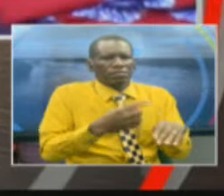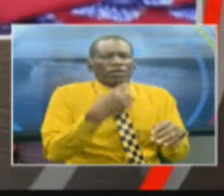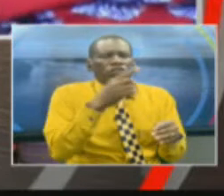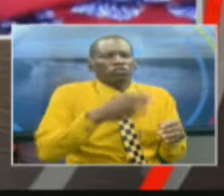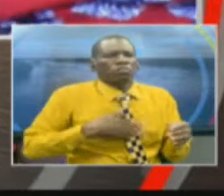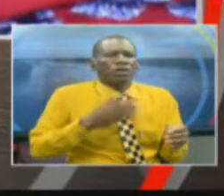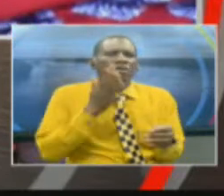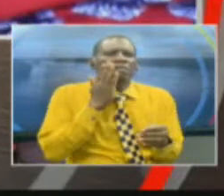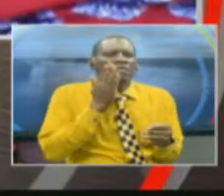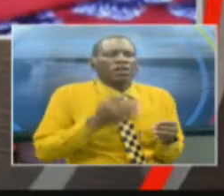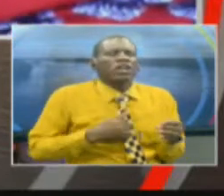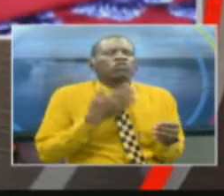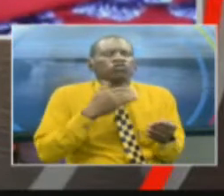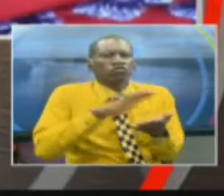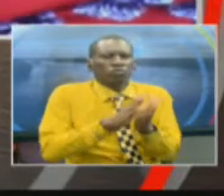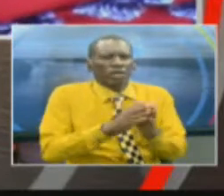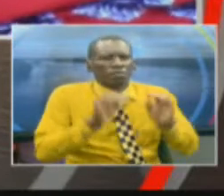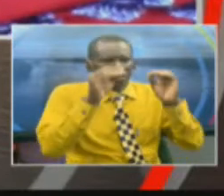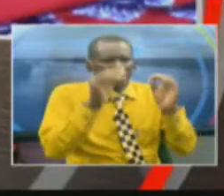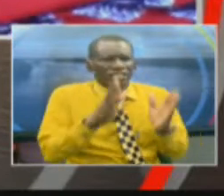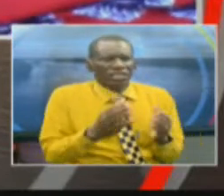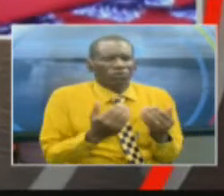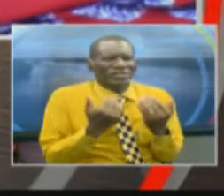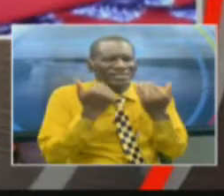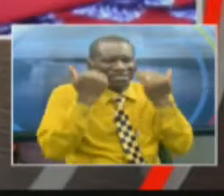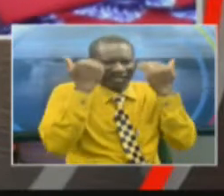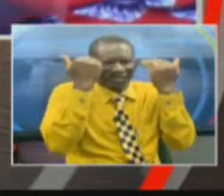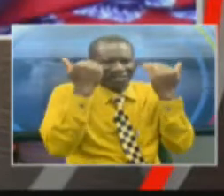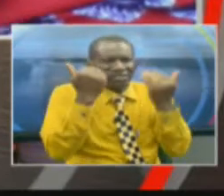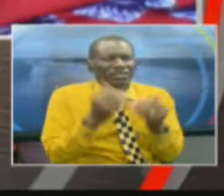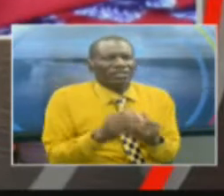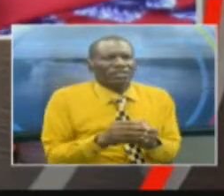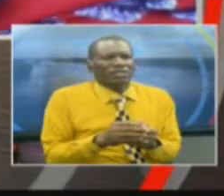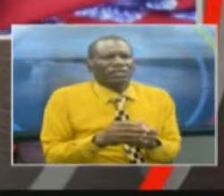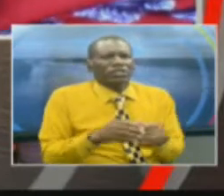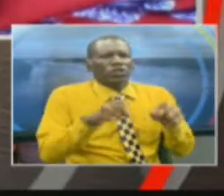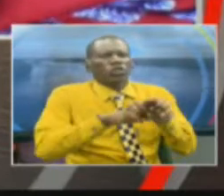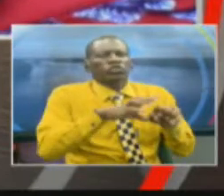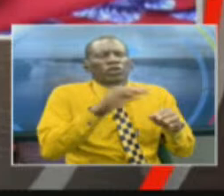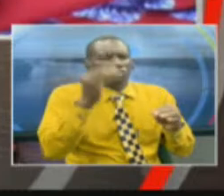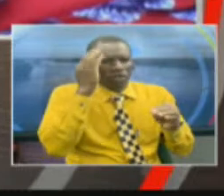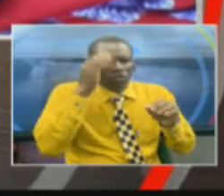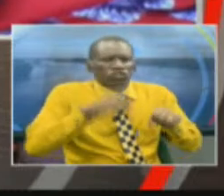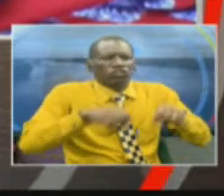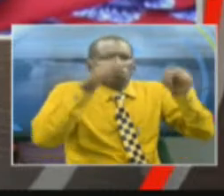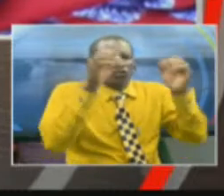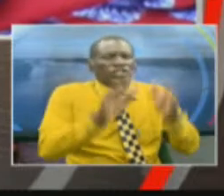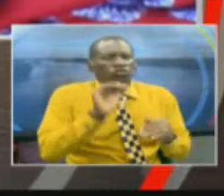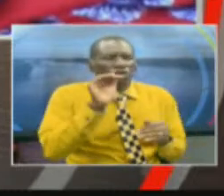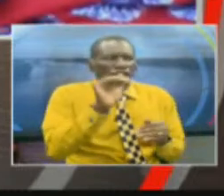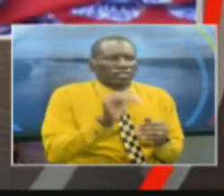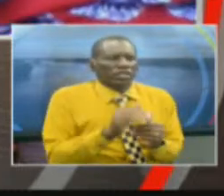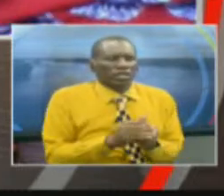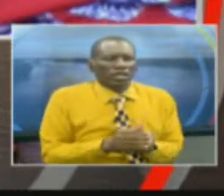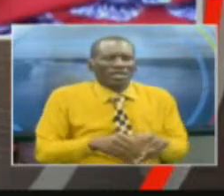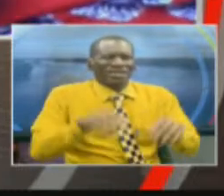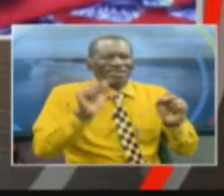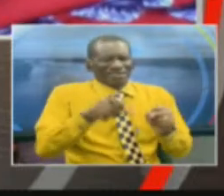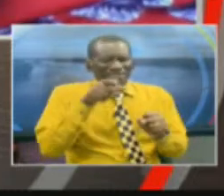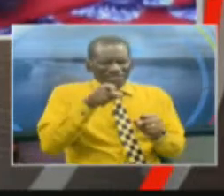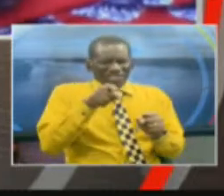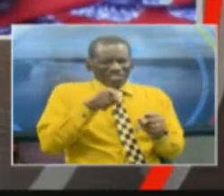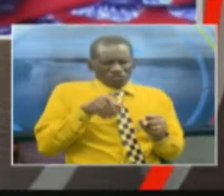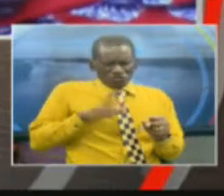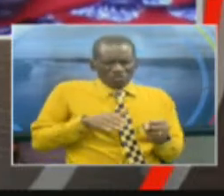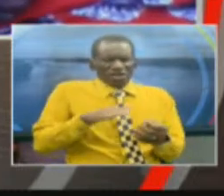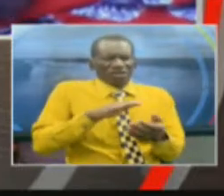teacher, she was so frustrated. She even went to an education officer to ask her, can she really be a